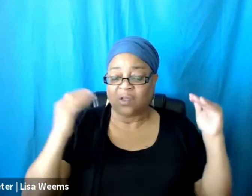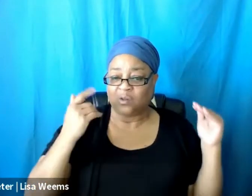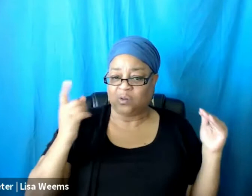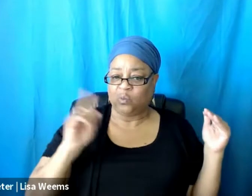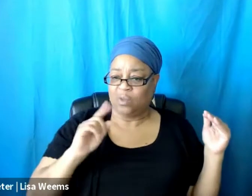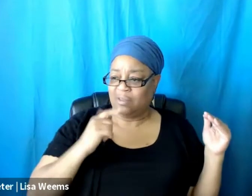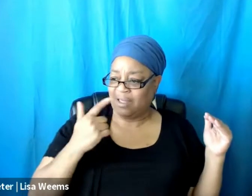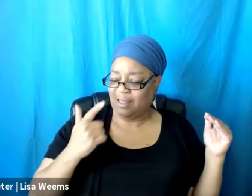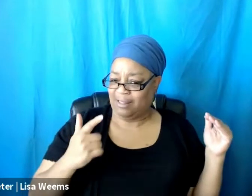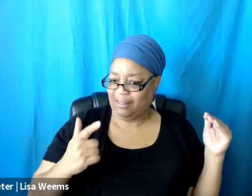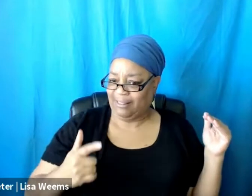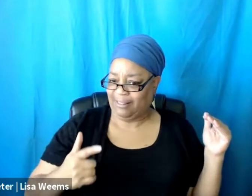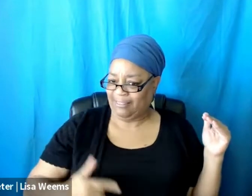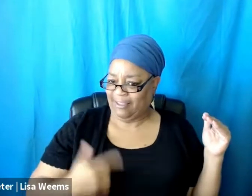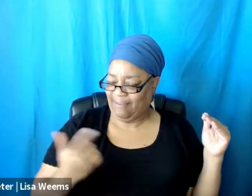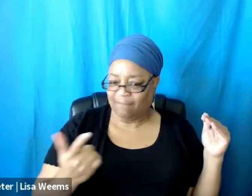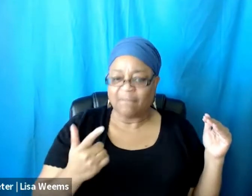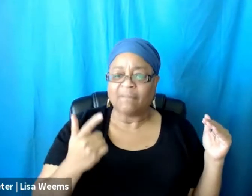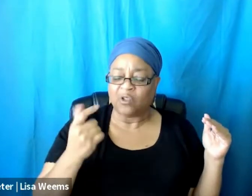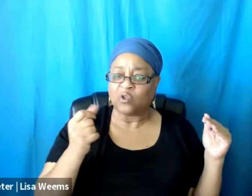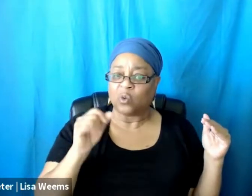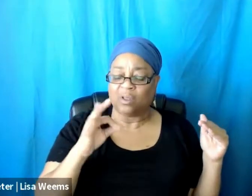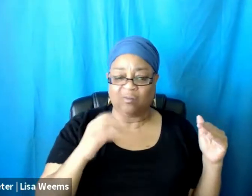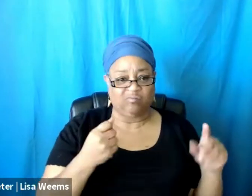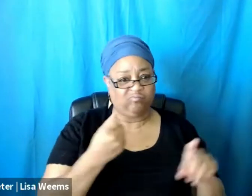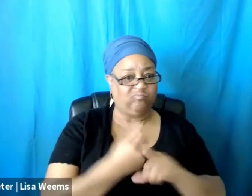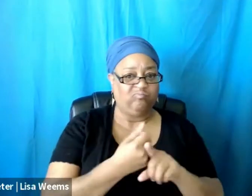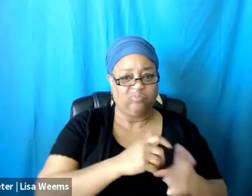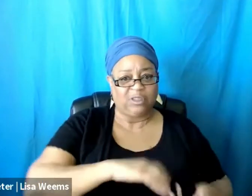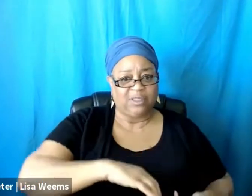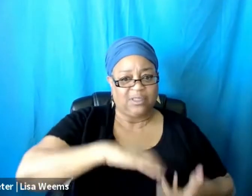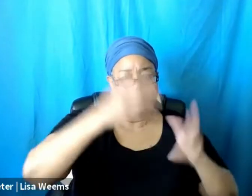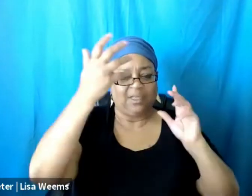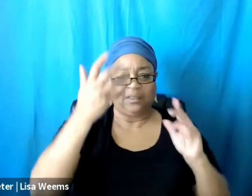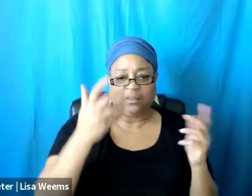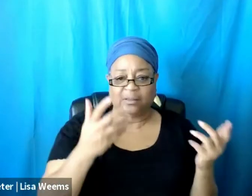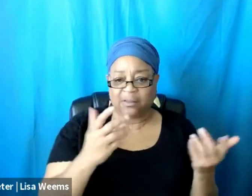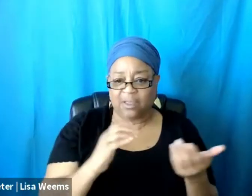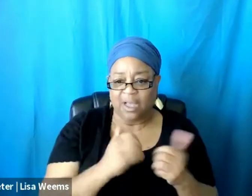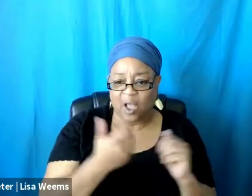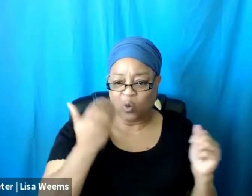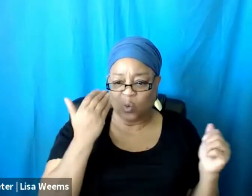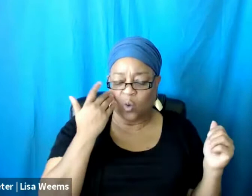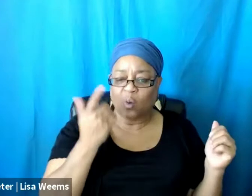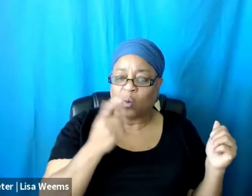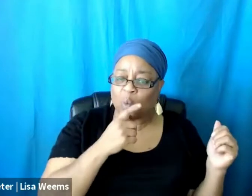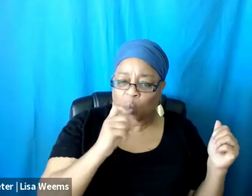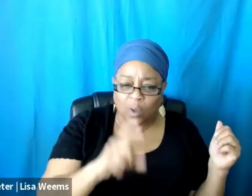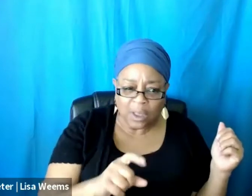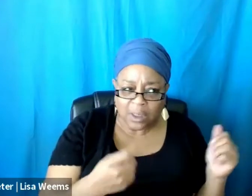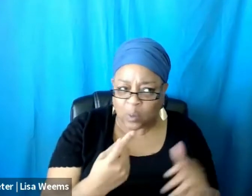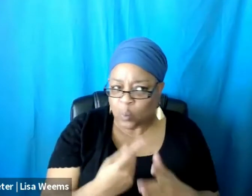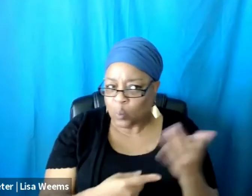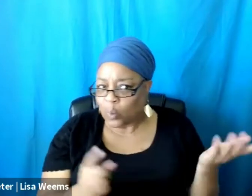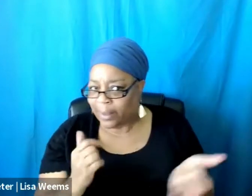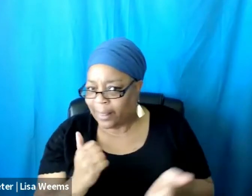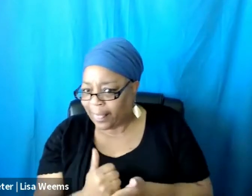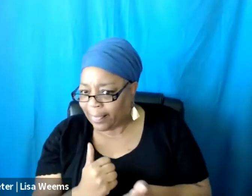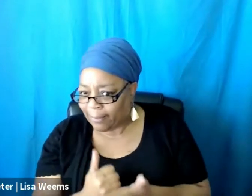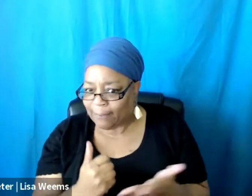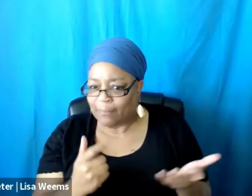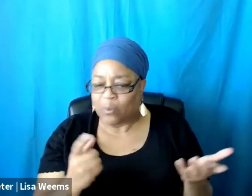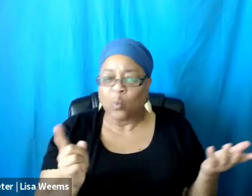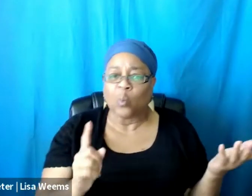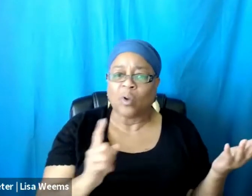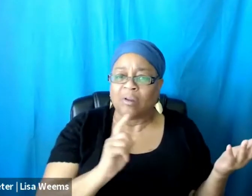strikes, it's hard to know who's going to need what kind of assistance. And after a series of hurricanes,